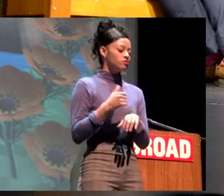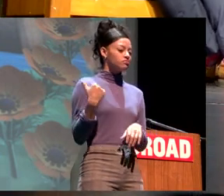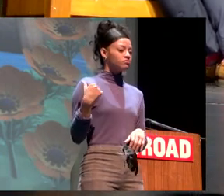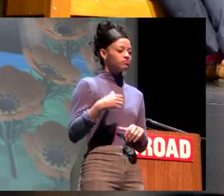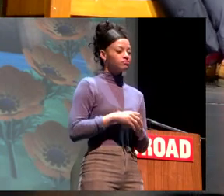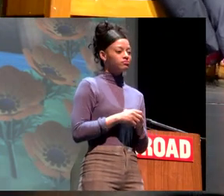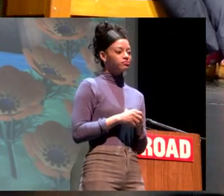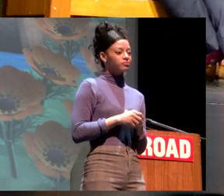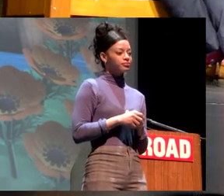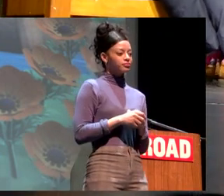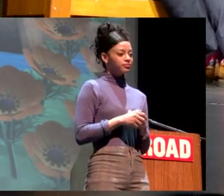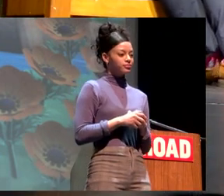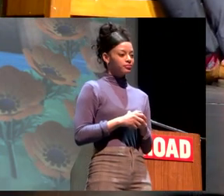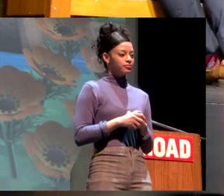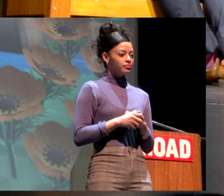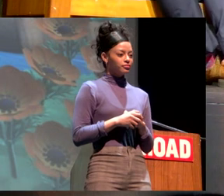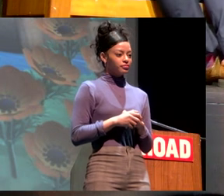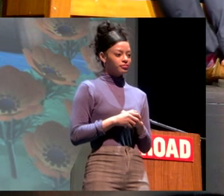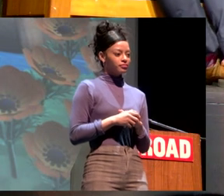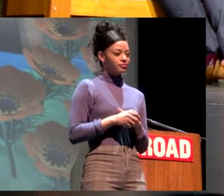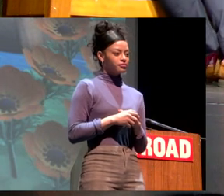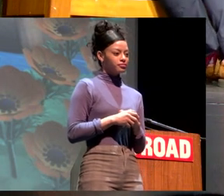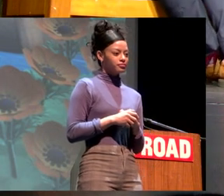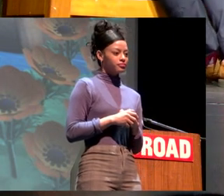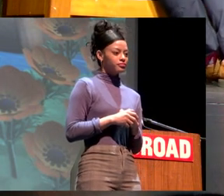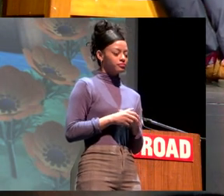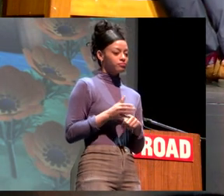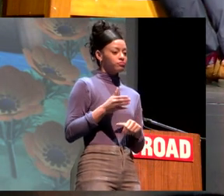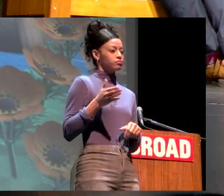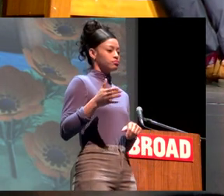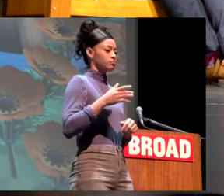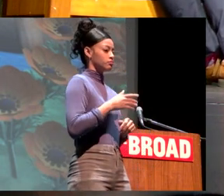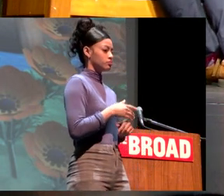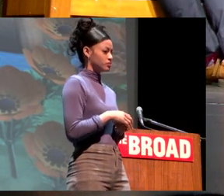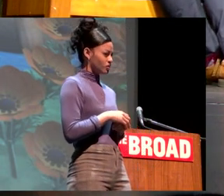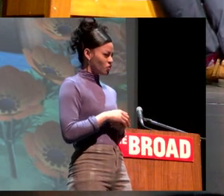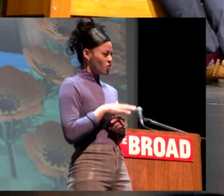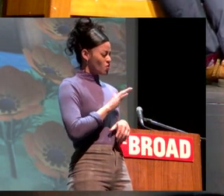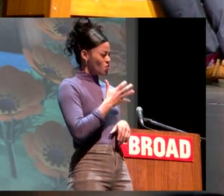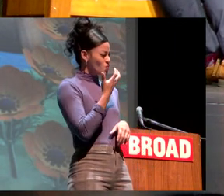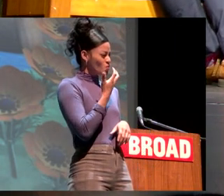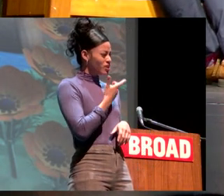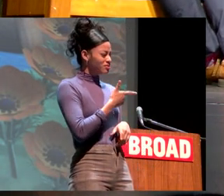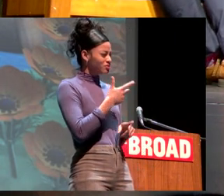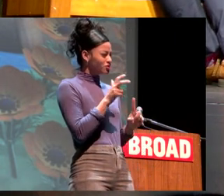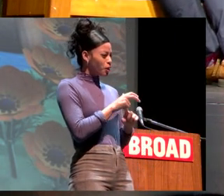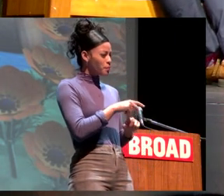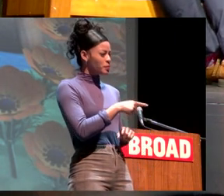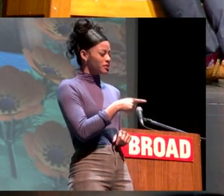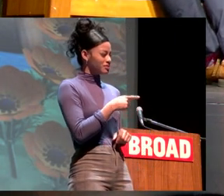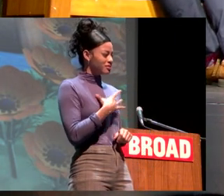So I love this. I love this story. And last night at dinner, Takashi, you described